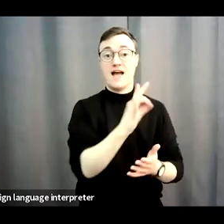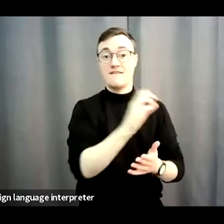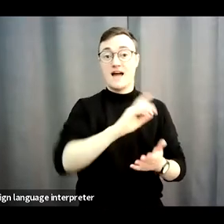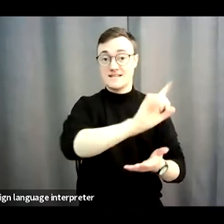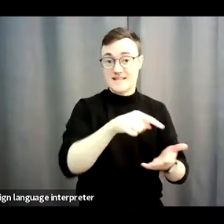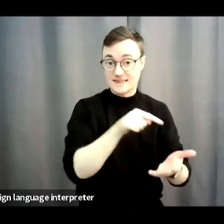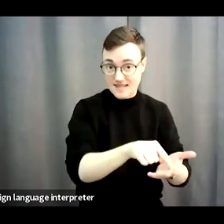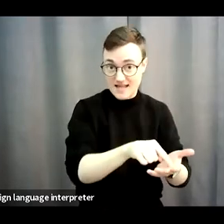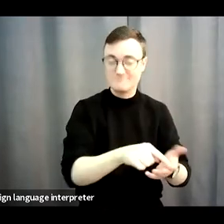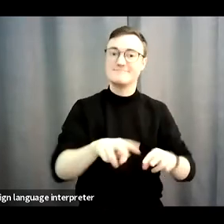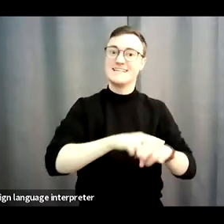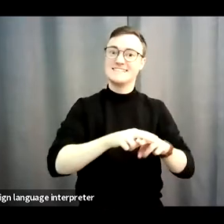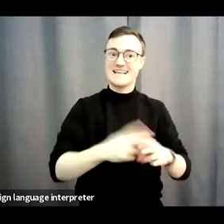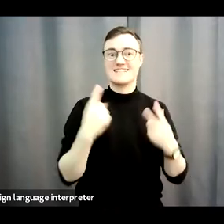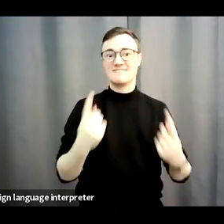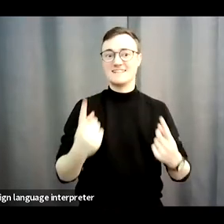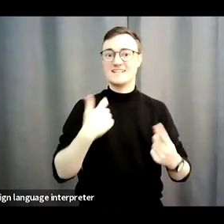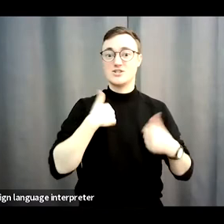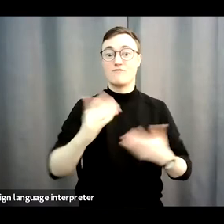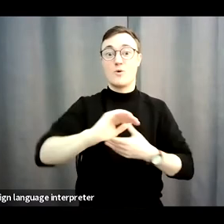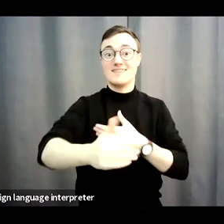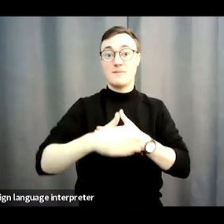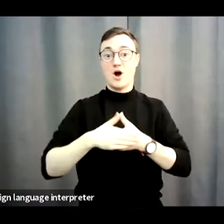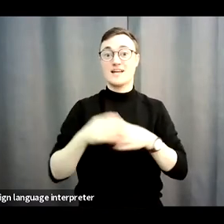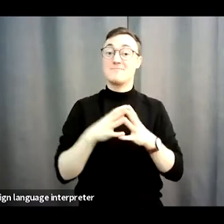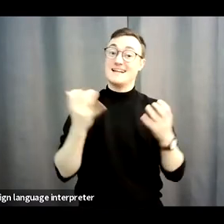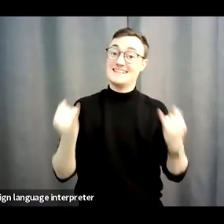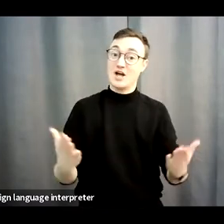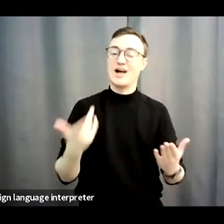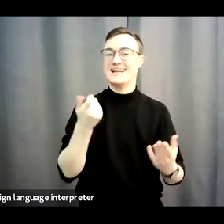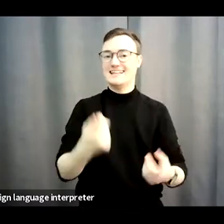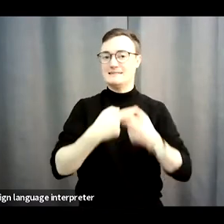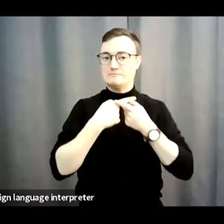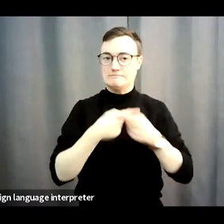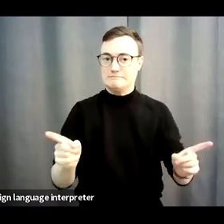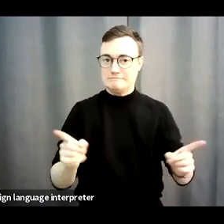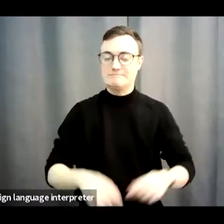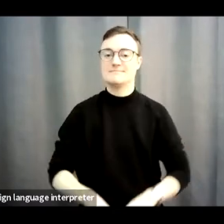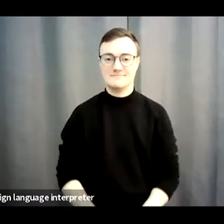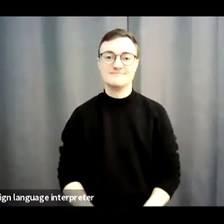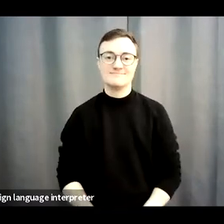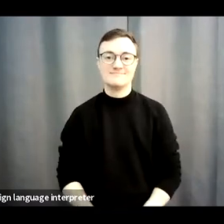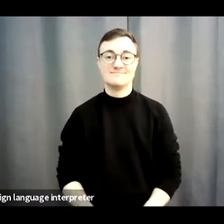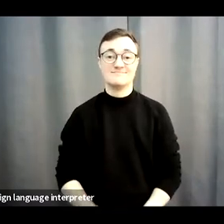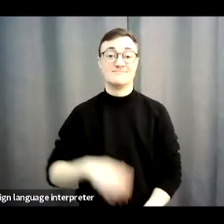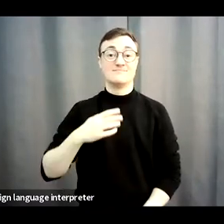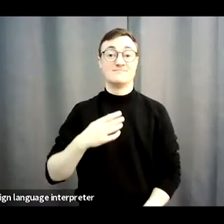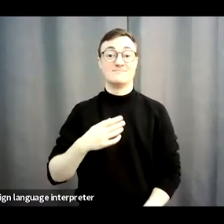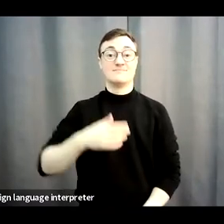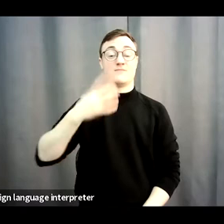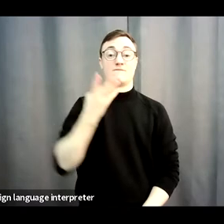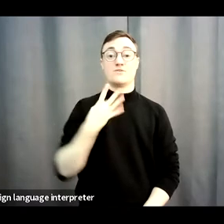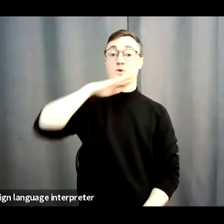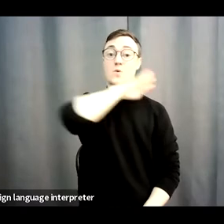feels great to be back, even though this time it's a bit different. Last time I joined as a